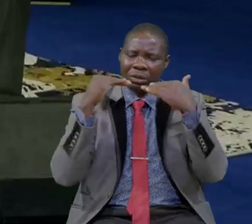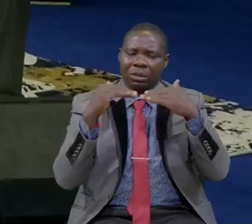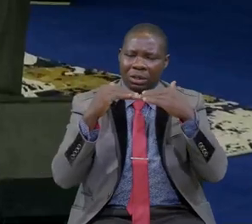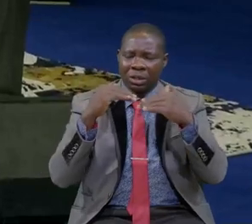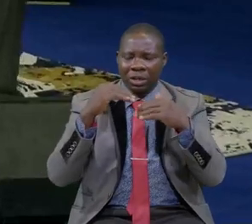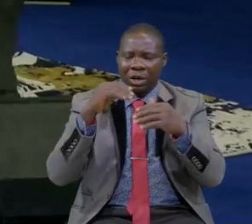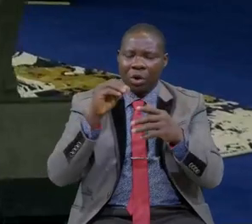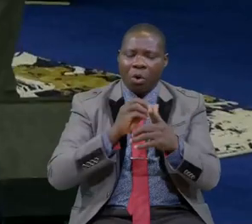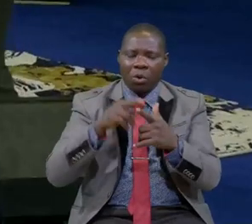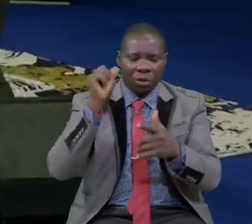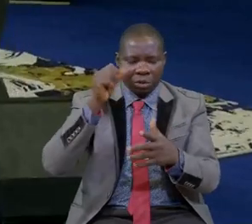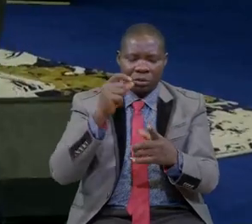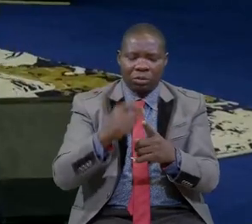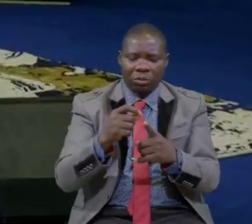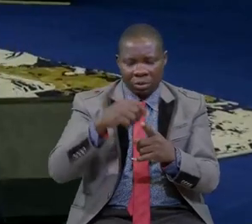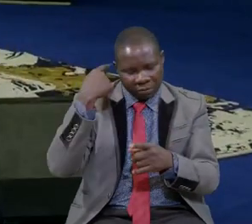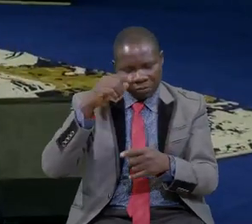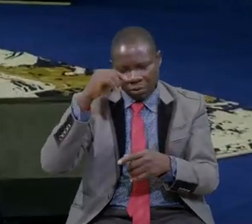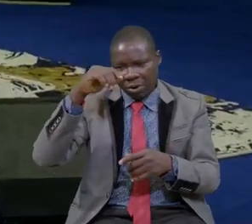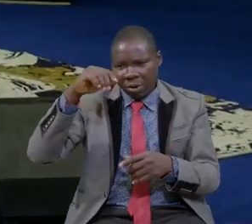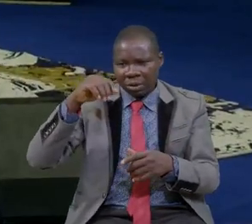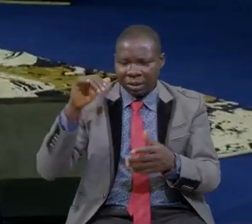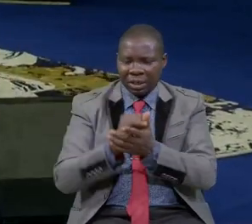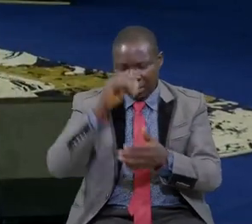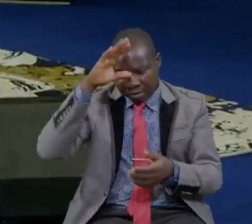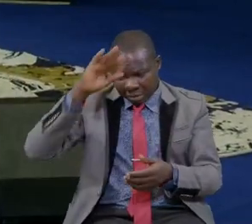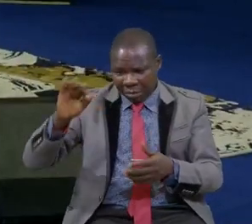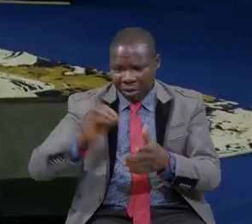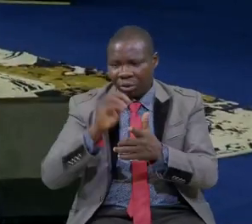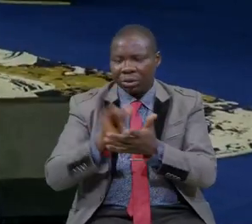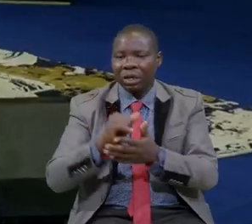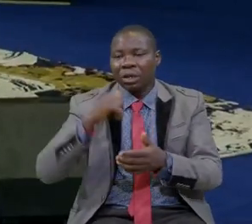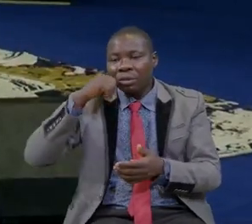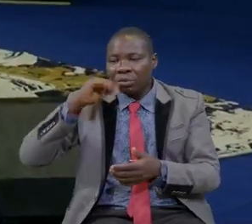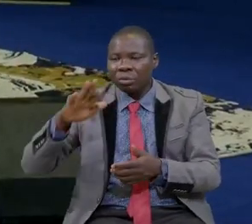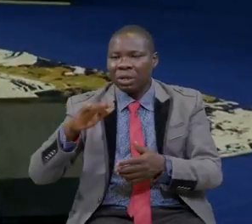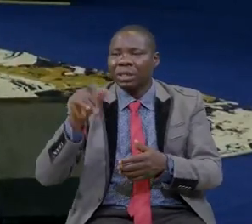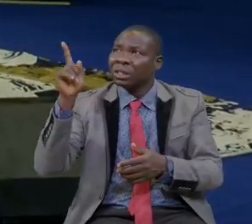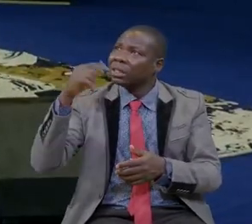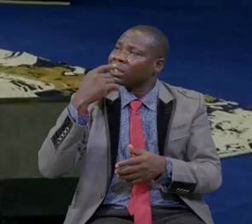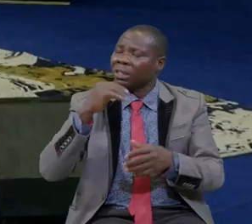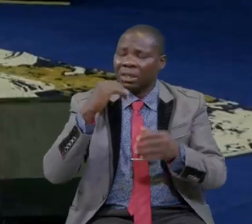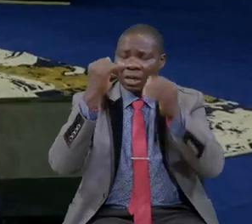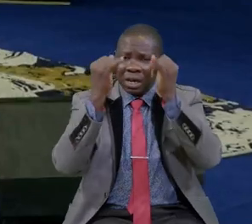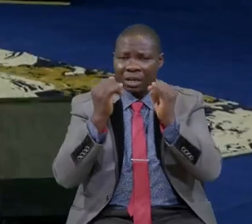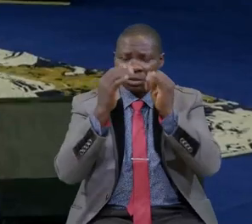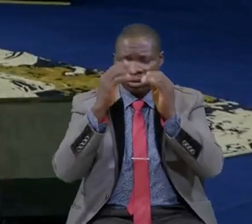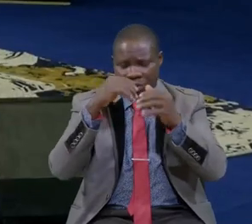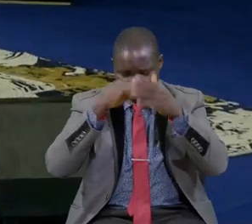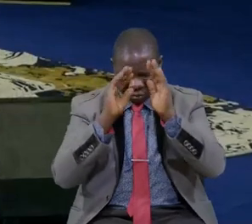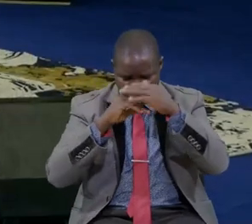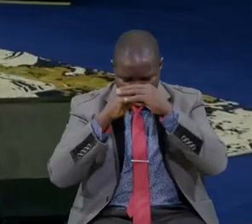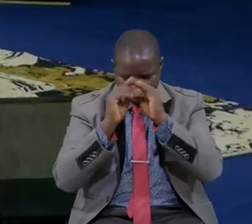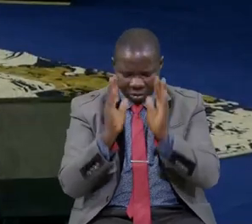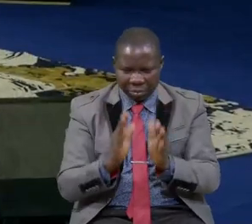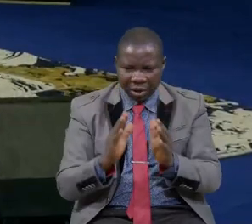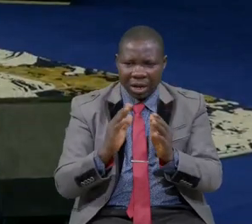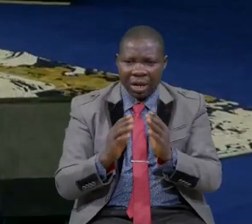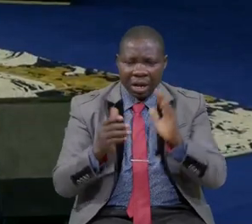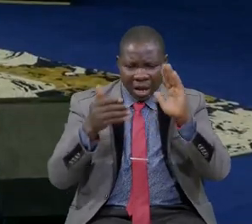Madam So-and-so. It says idol worshippers, idolaters, adulterous